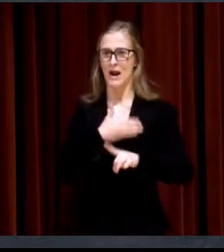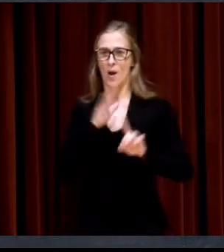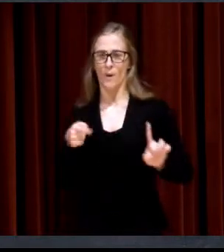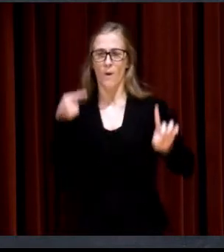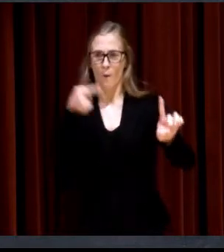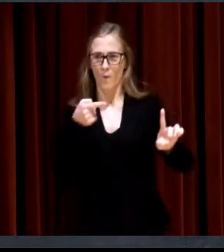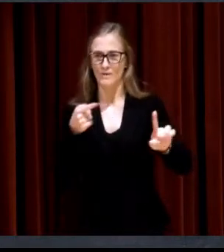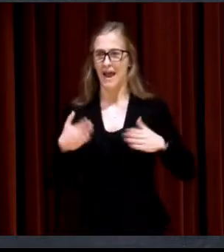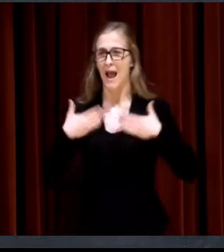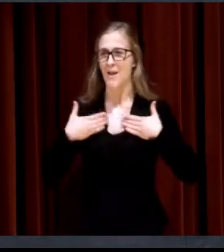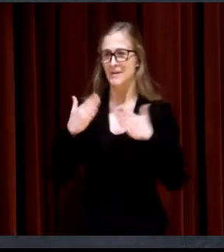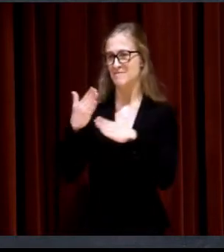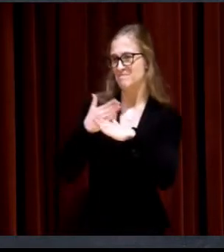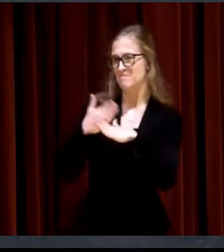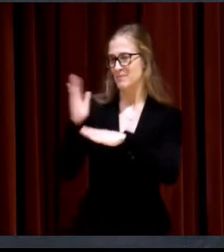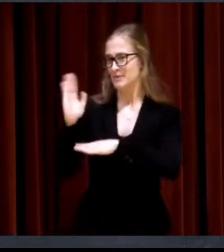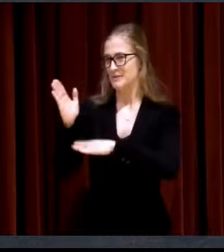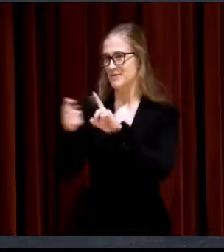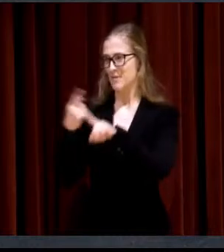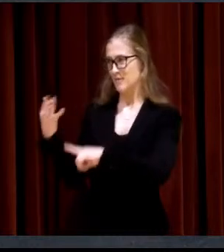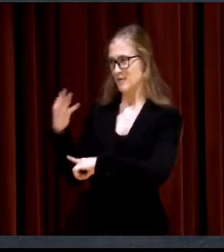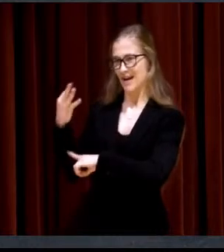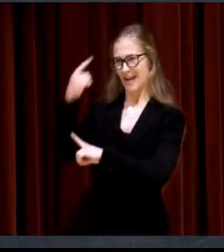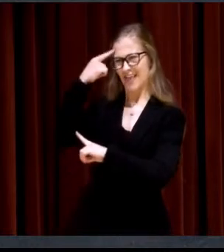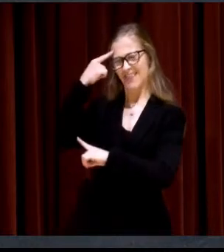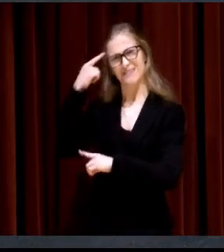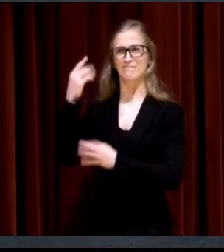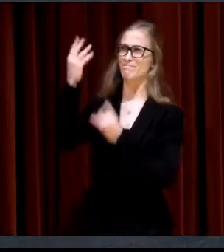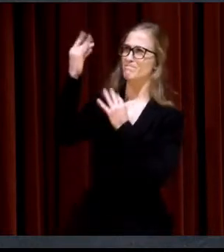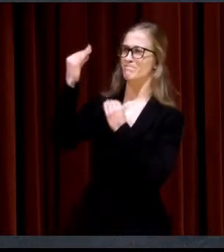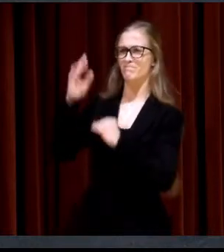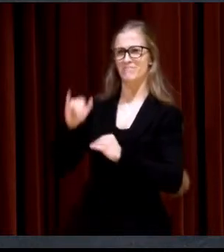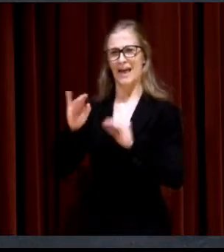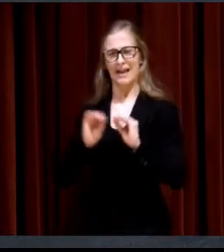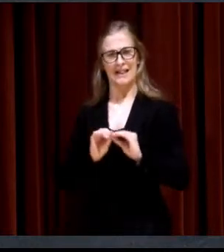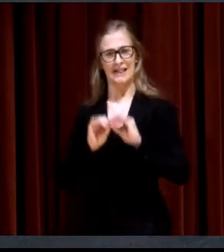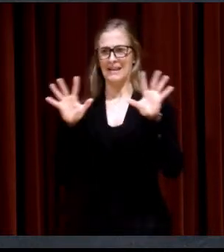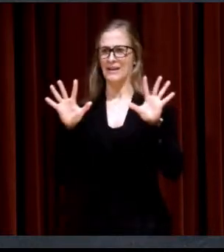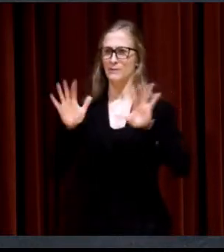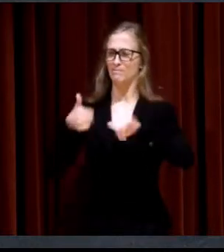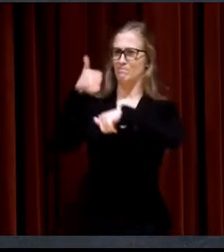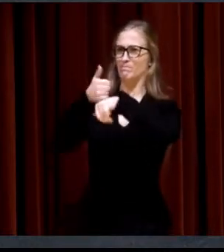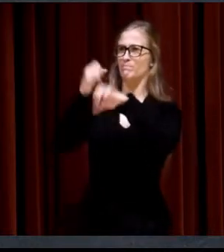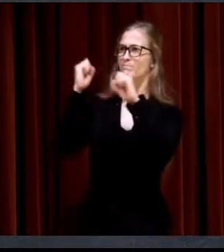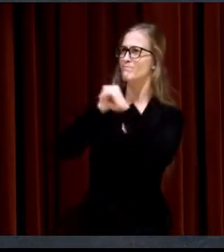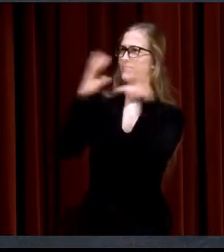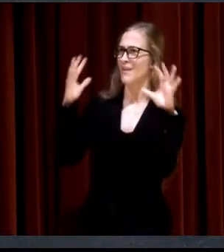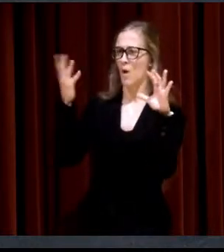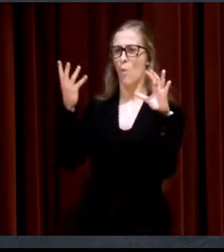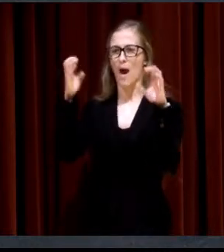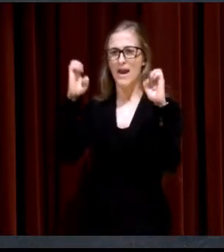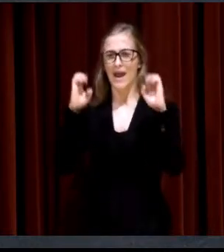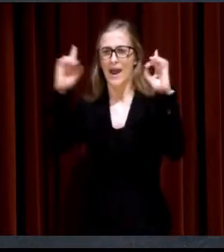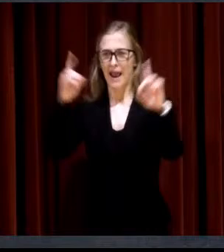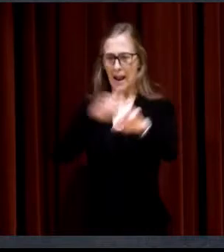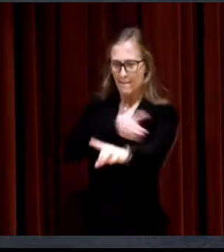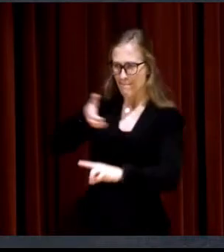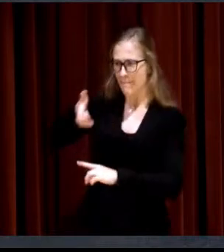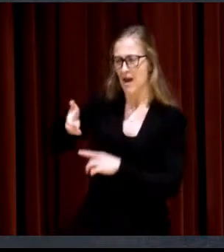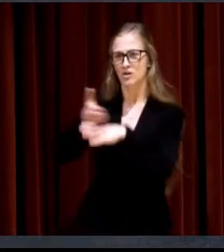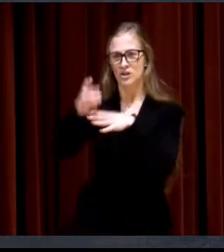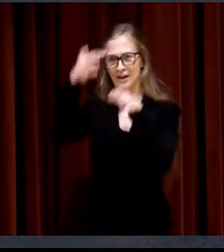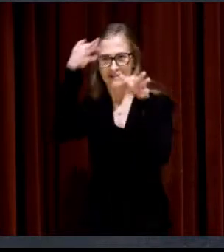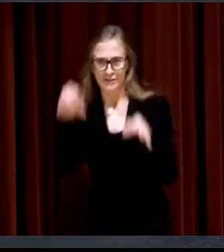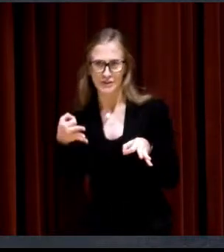share the presentation from Friday, because I just think it painted so clearly such a picture of what educator empowerment looks like and what shared decision-making looks